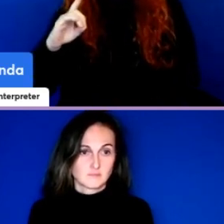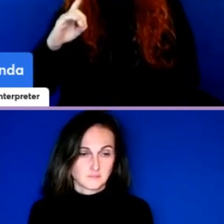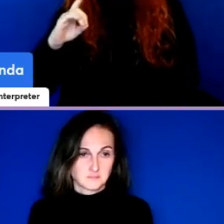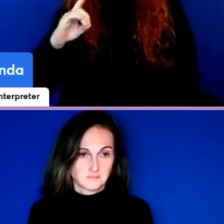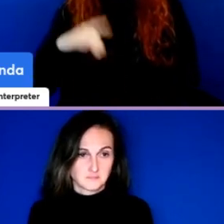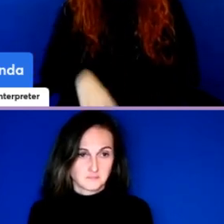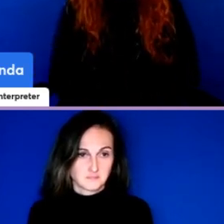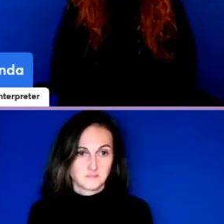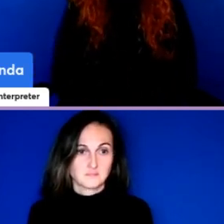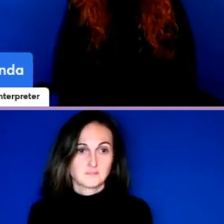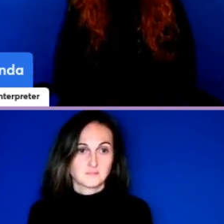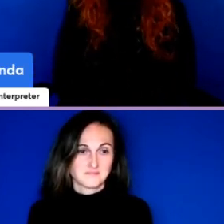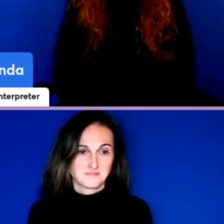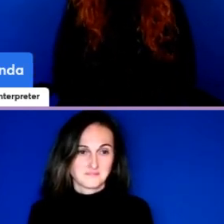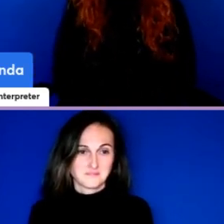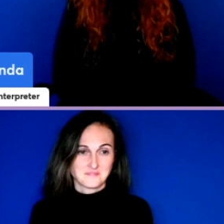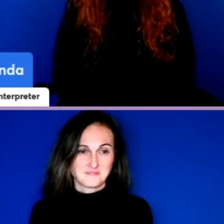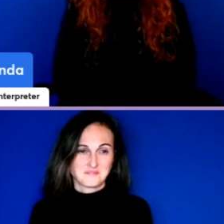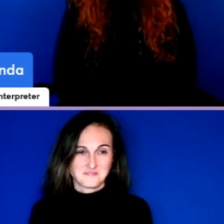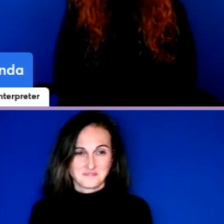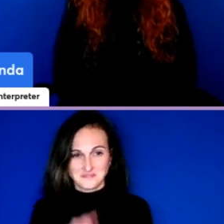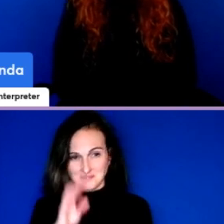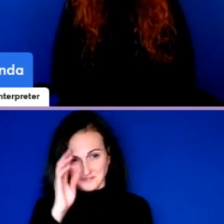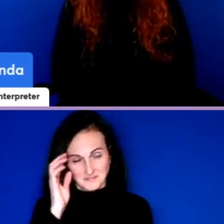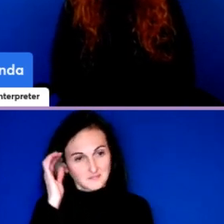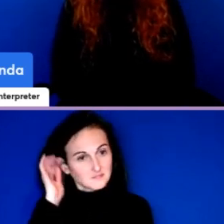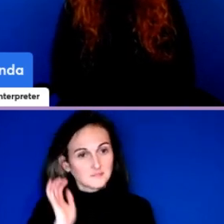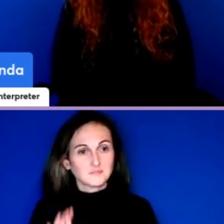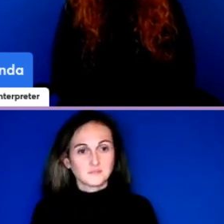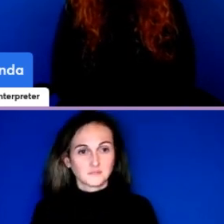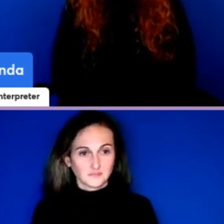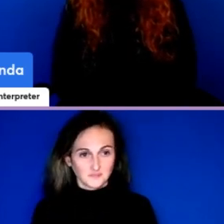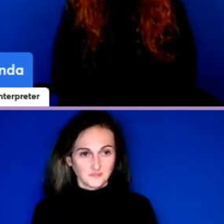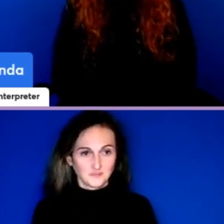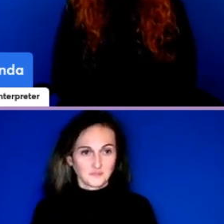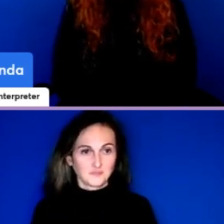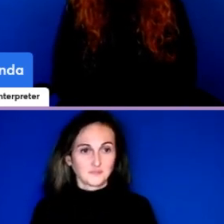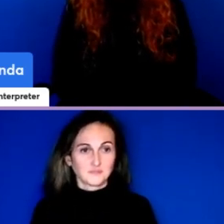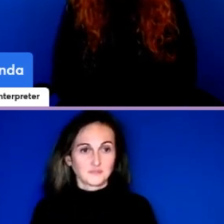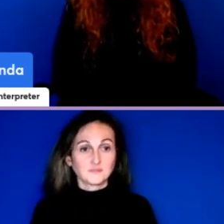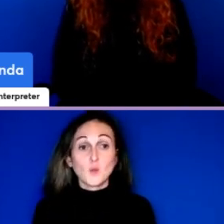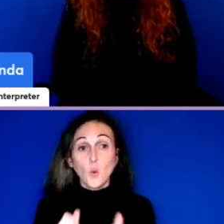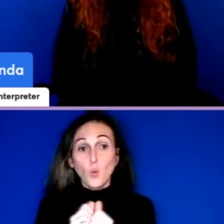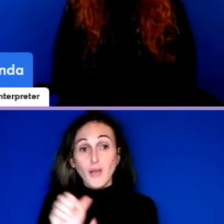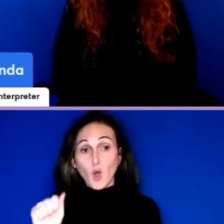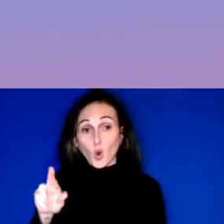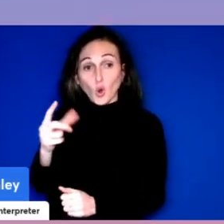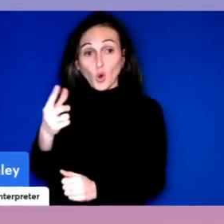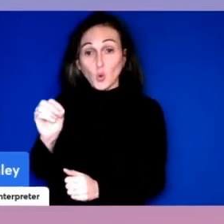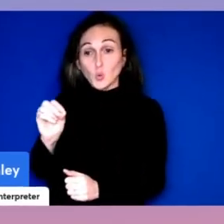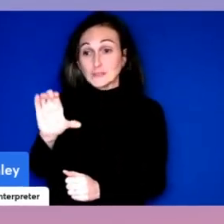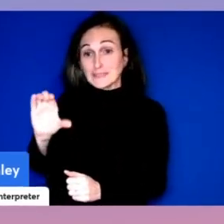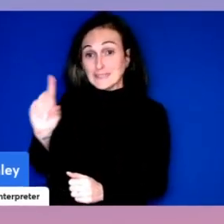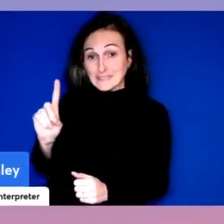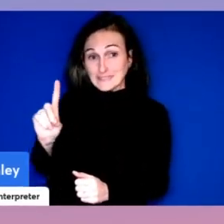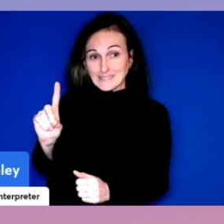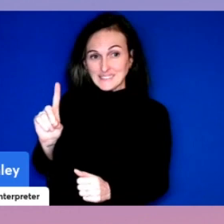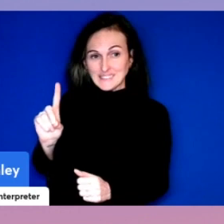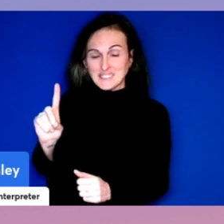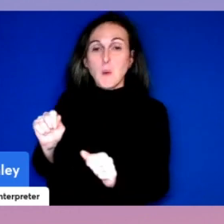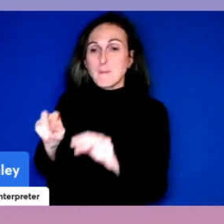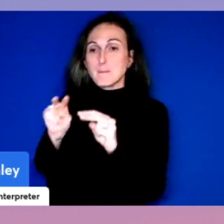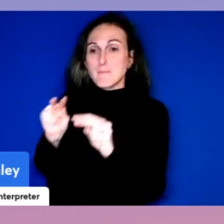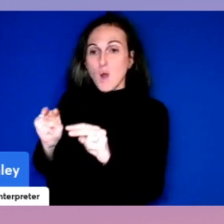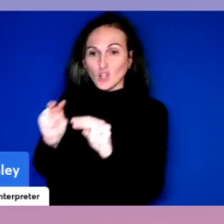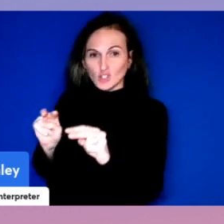ArgoCD, we can monitor the desired state in our Git repo versus the active state, which is what we see here. All is